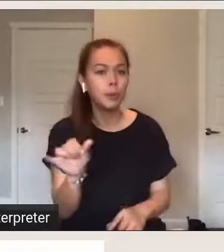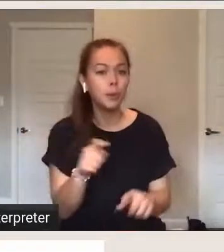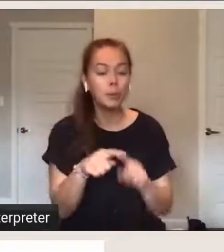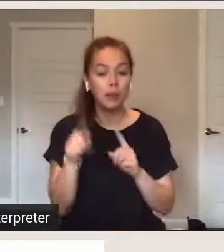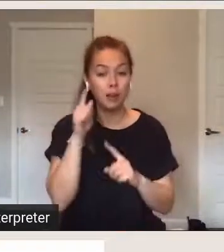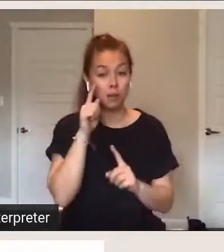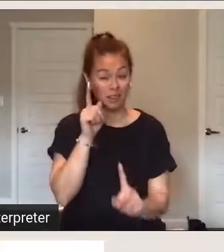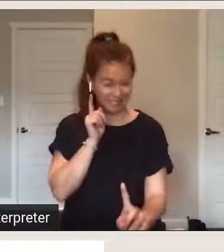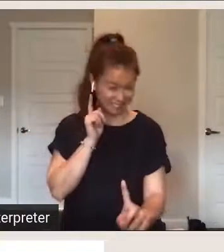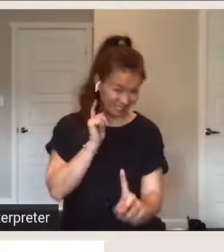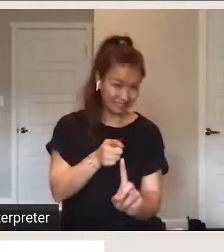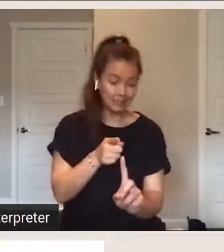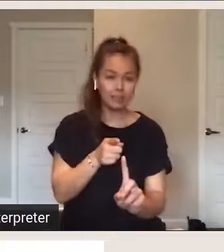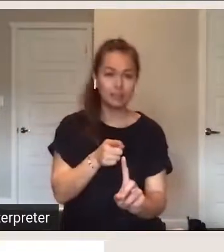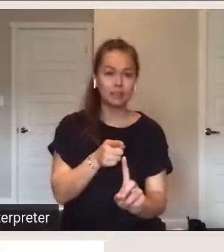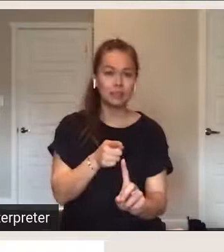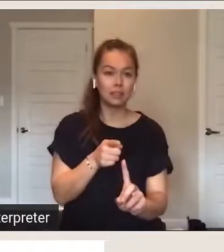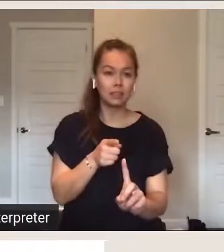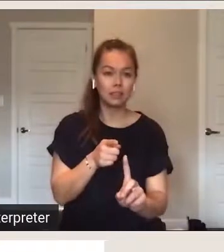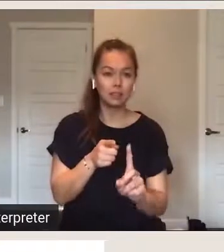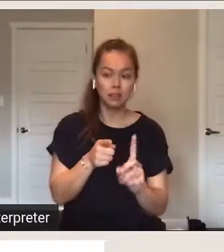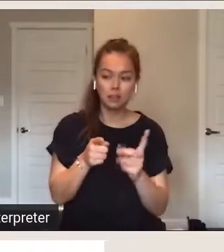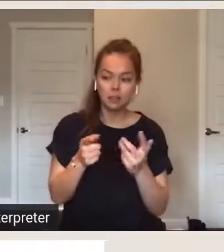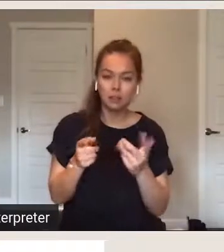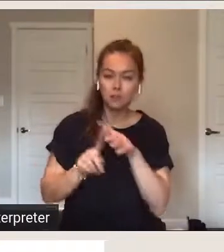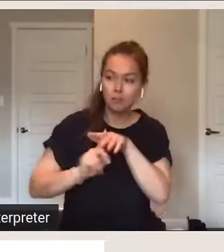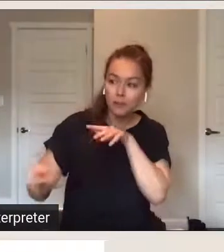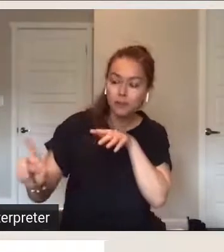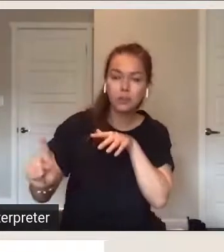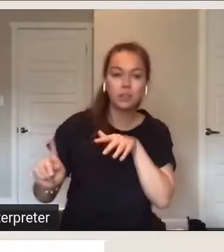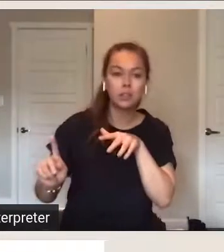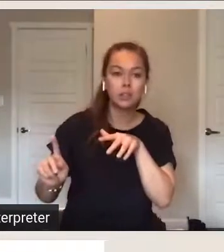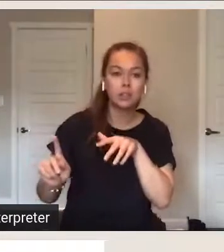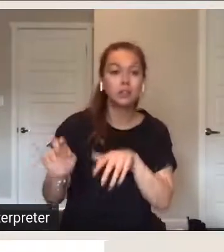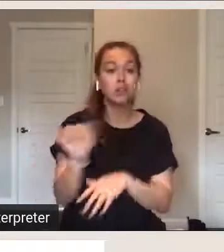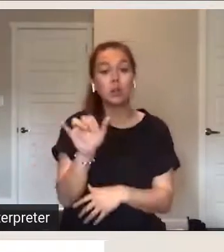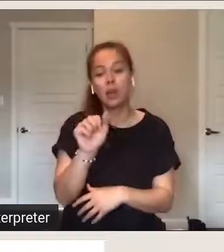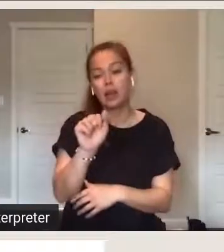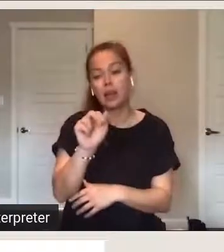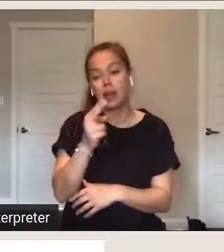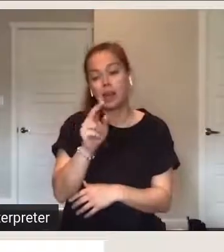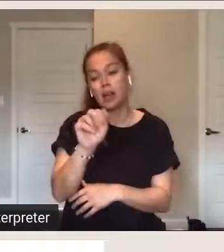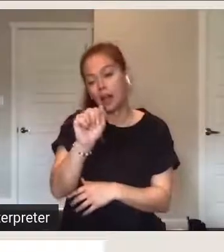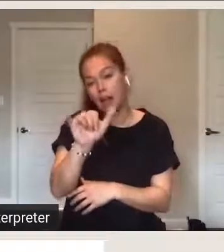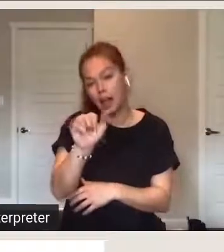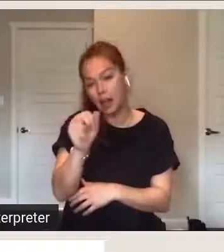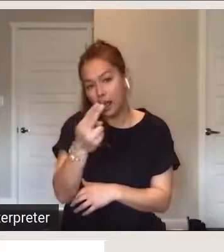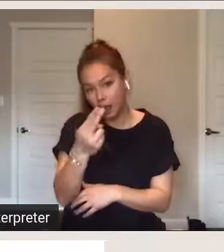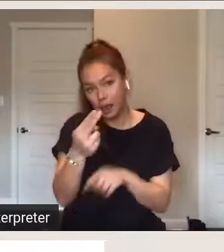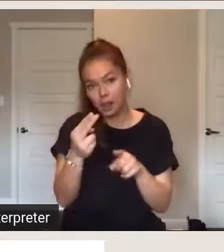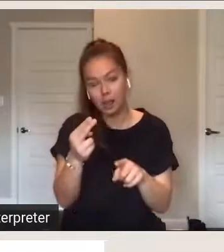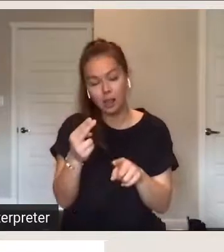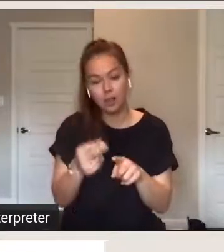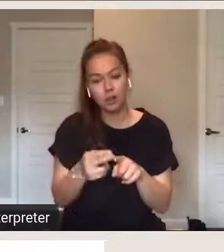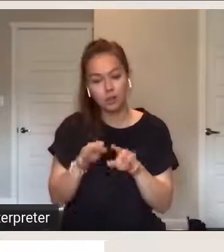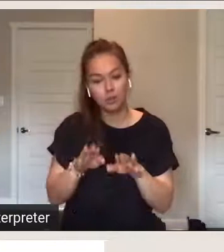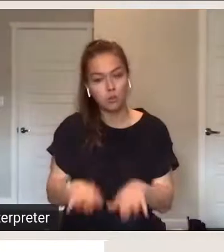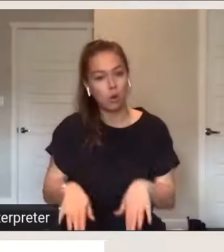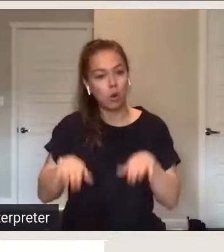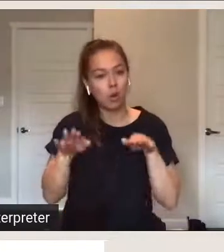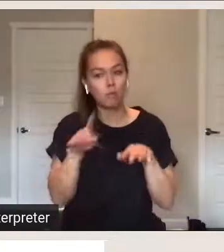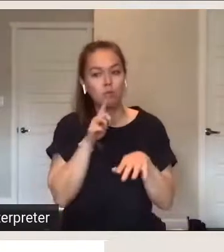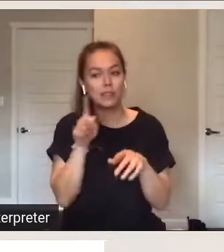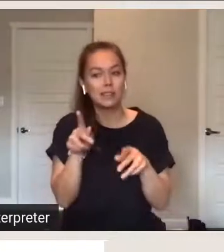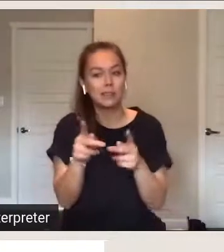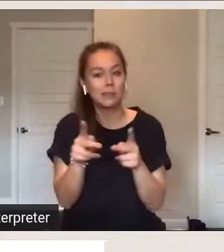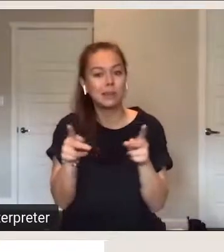very contained space most of her life, like even if it's not a traditional, you know, camp, it's a refugee camp, a refugee